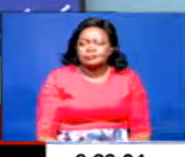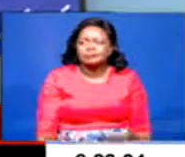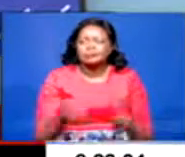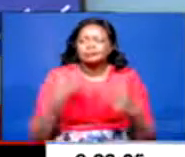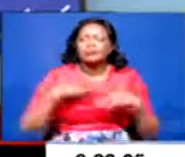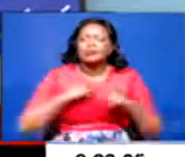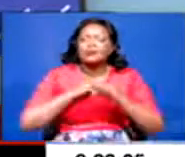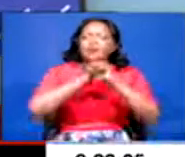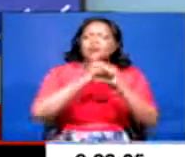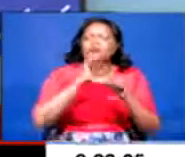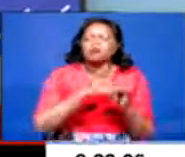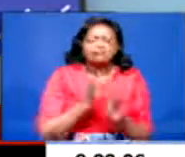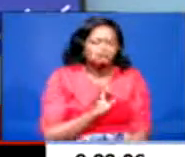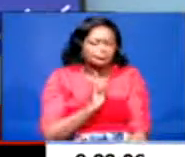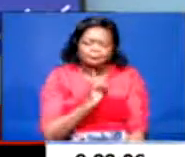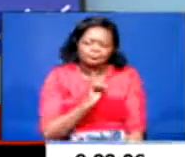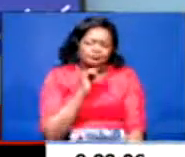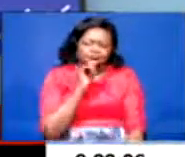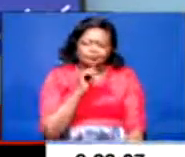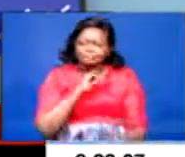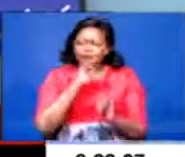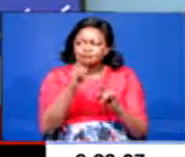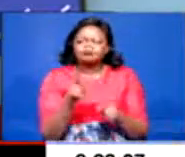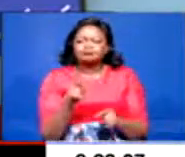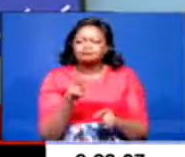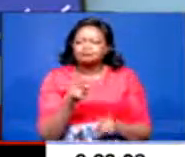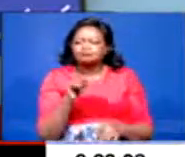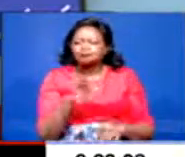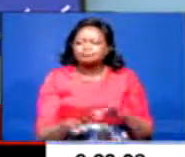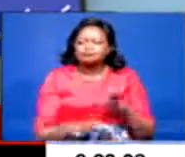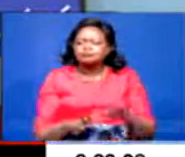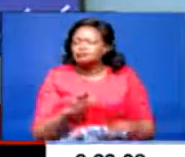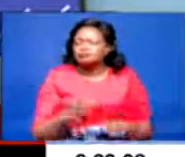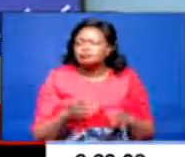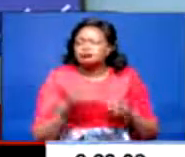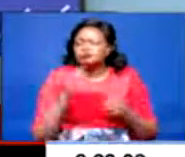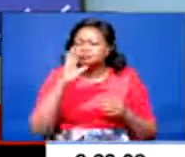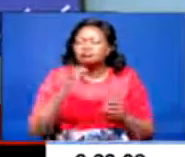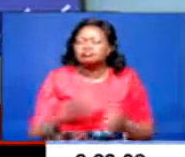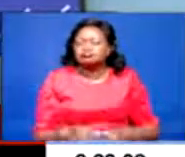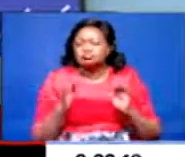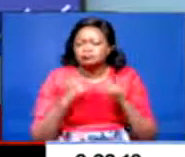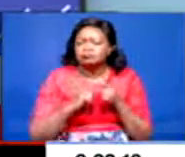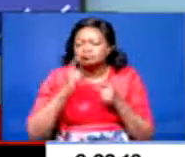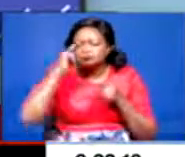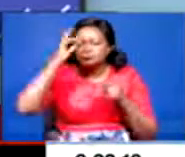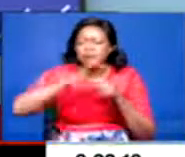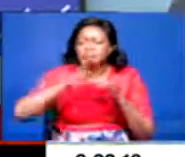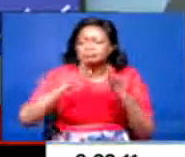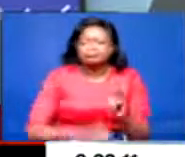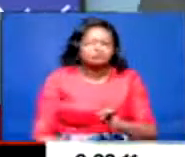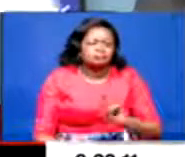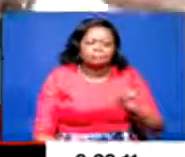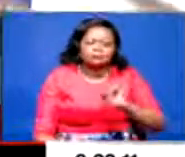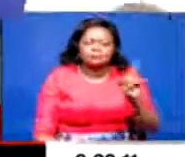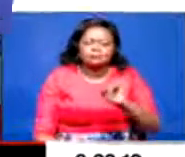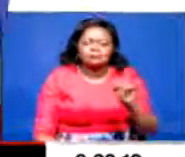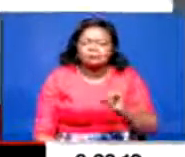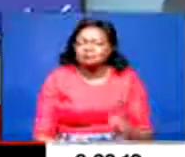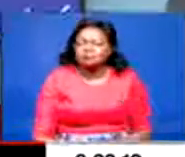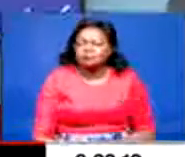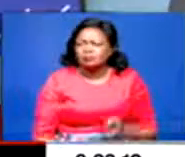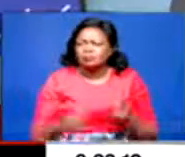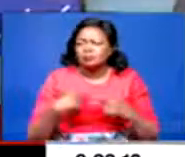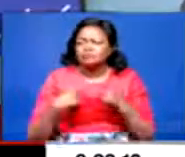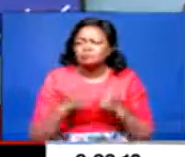by going to to frog march the IBC officials. You think your voters been their processes Let for